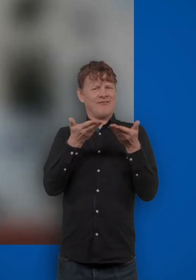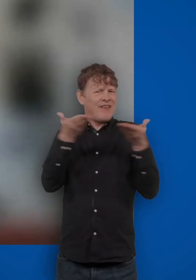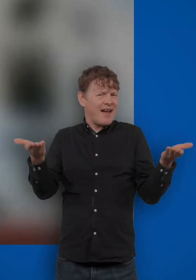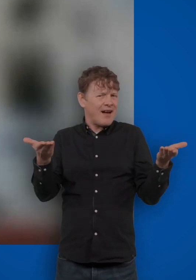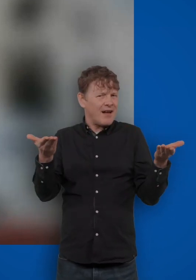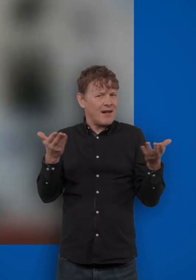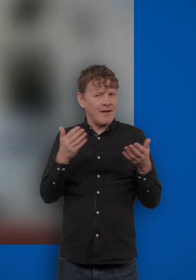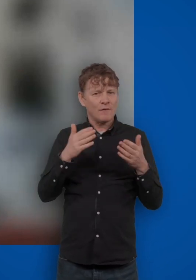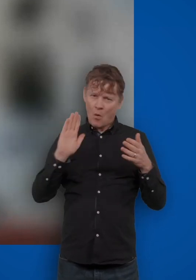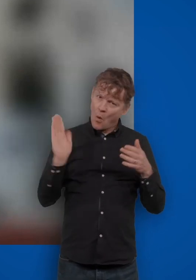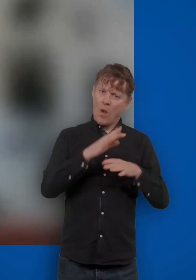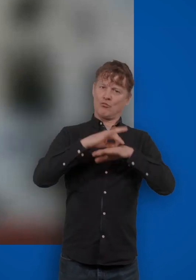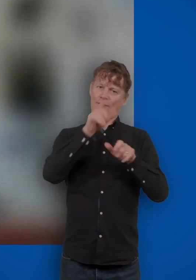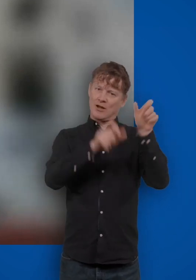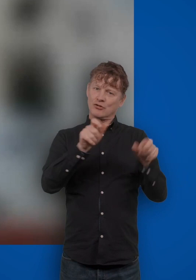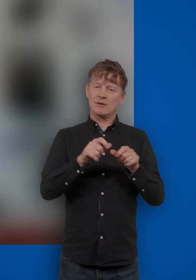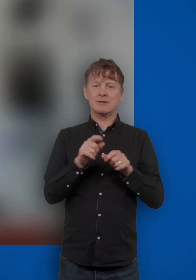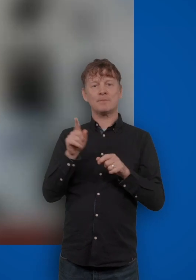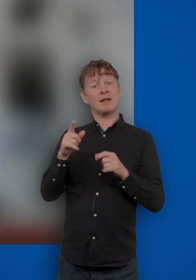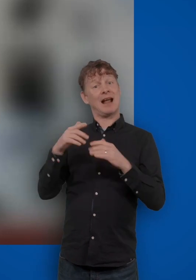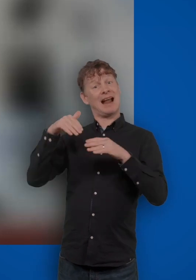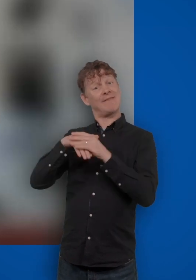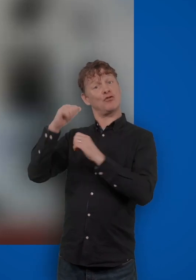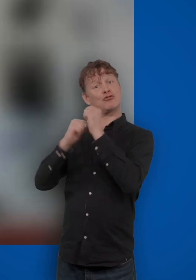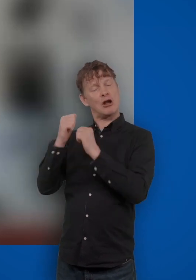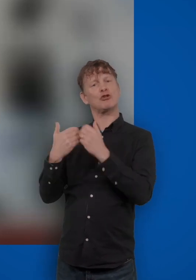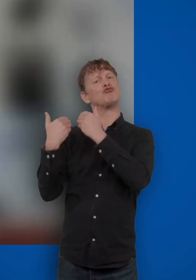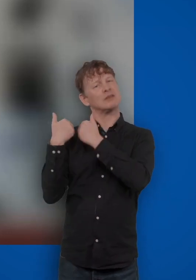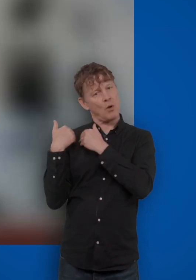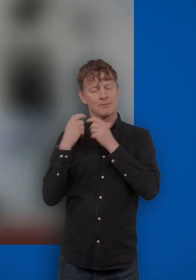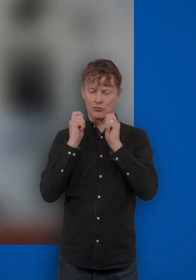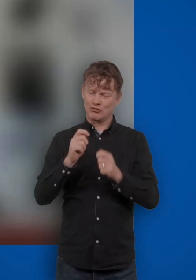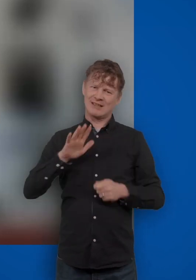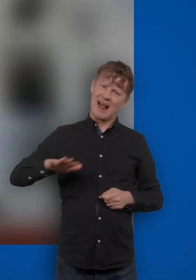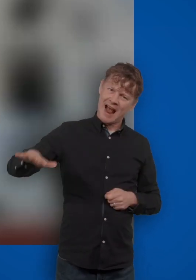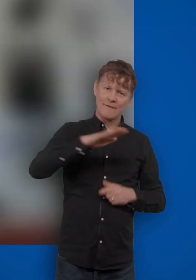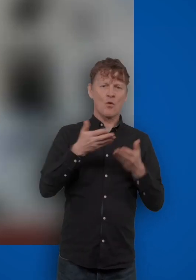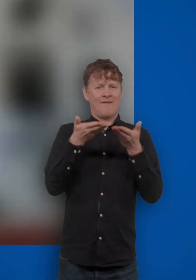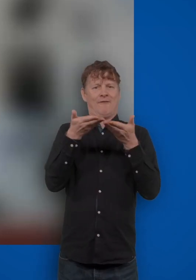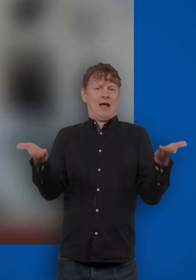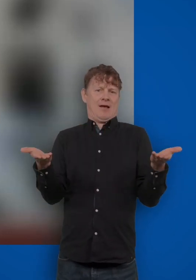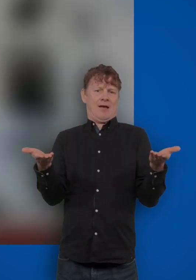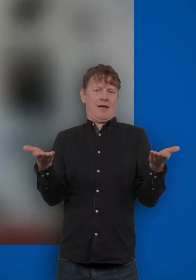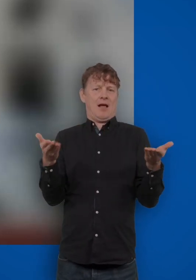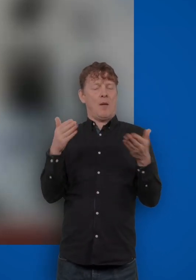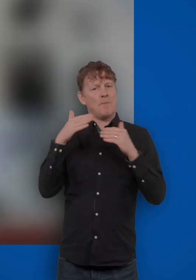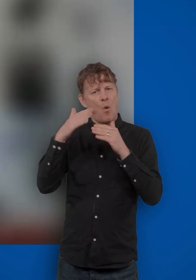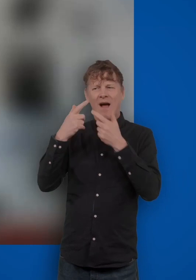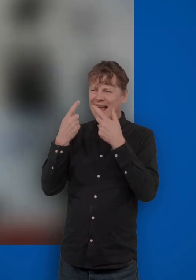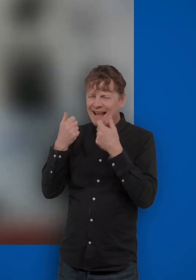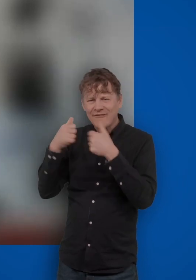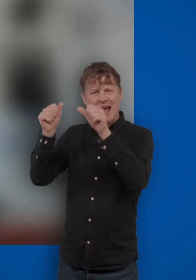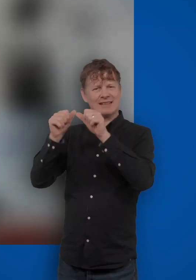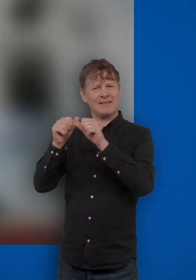professionals, a responsible professional infrastructure treating staff and members fairly, and more effective solutions and